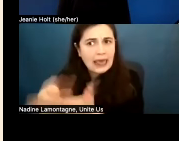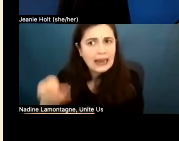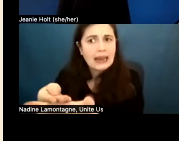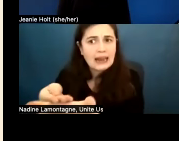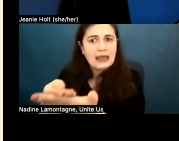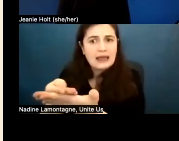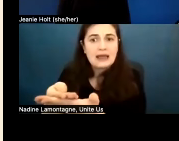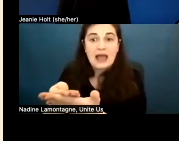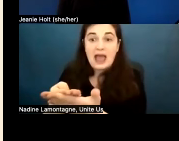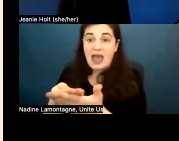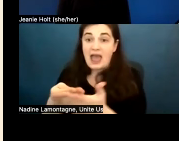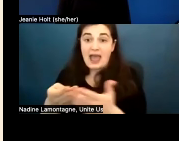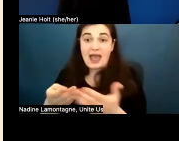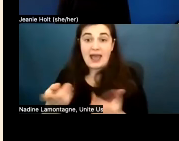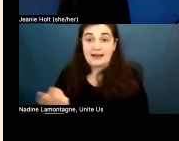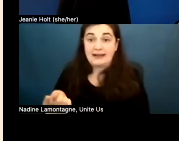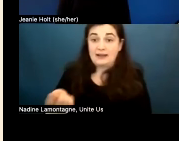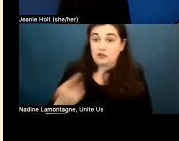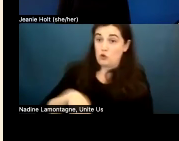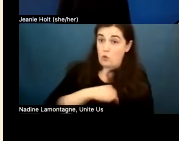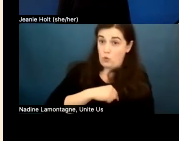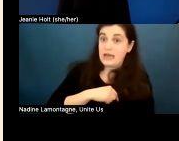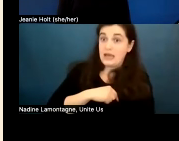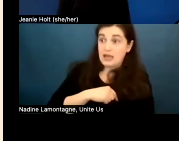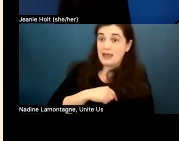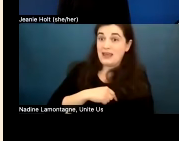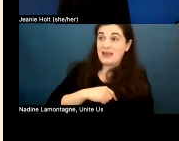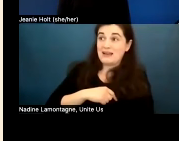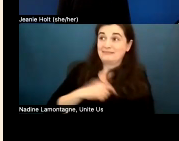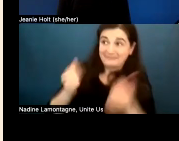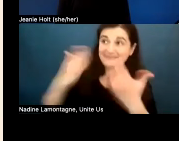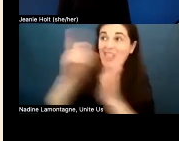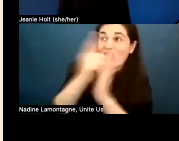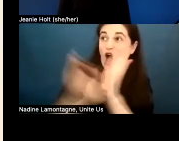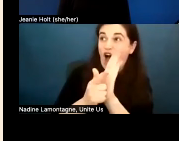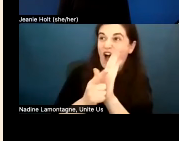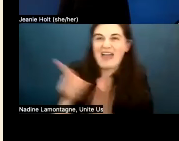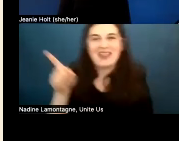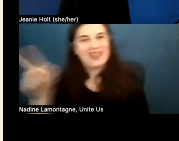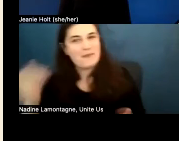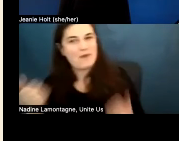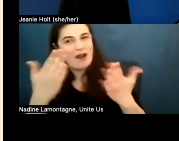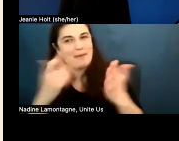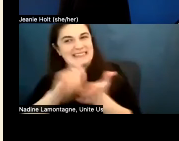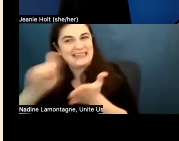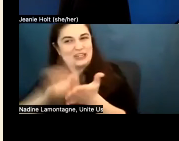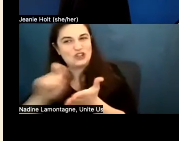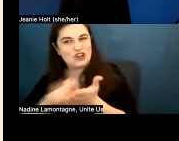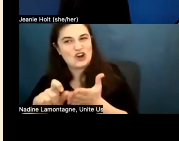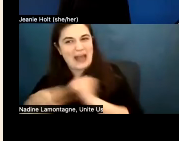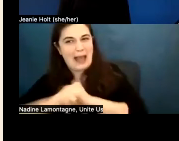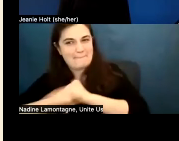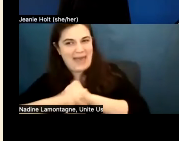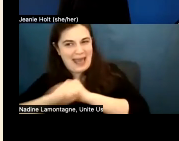back and did a signature campaign. And we brought that to a referendum vote in